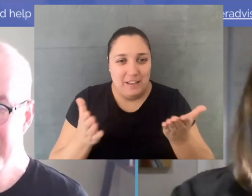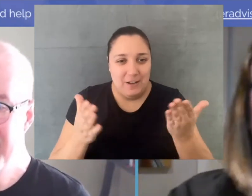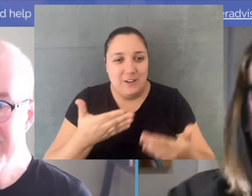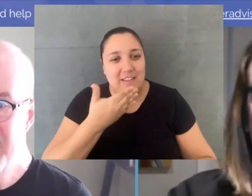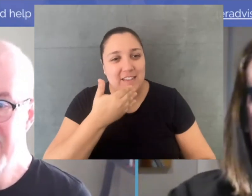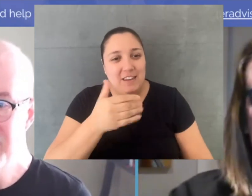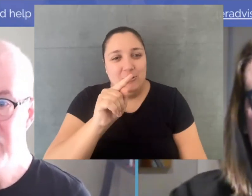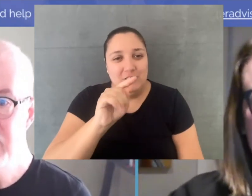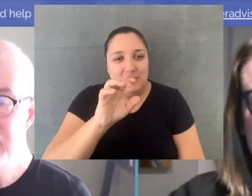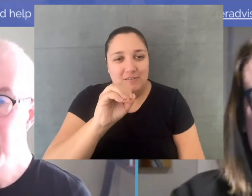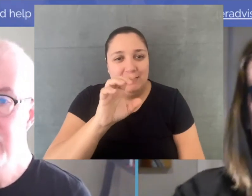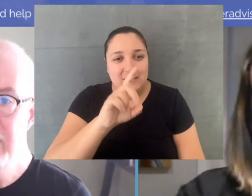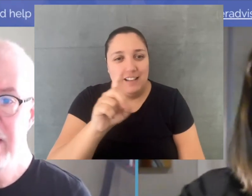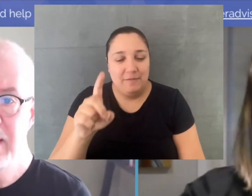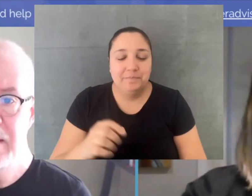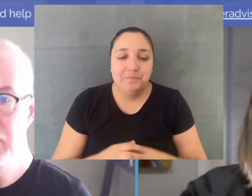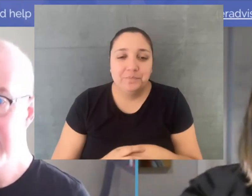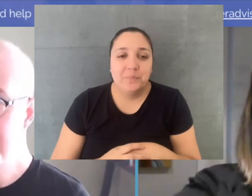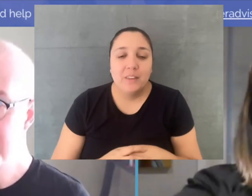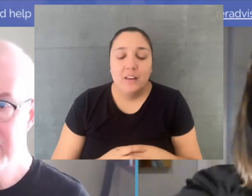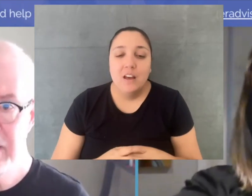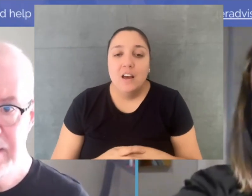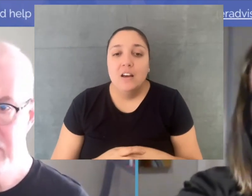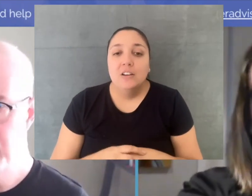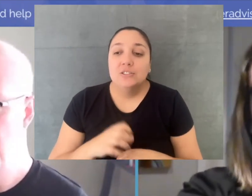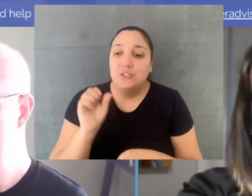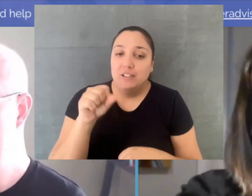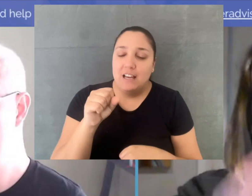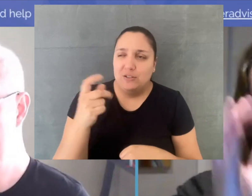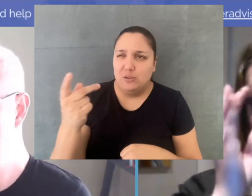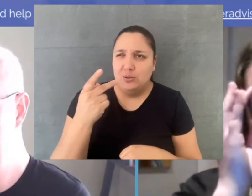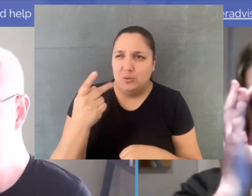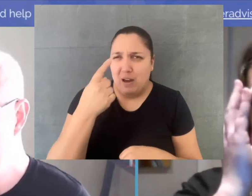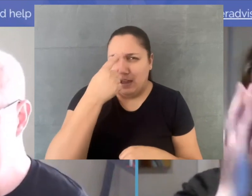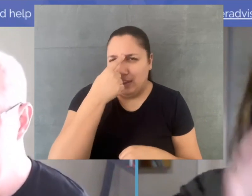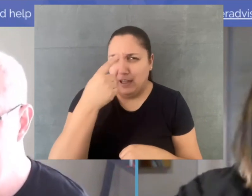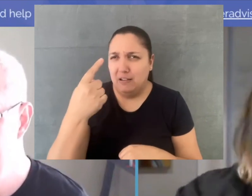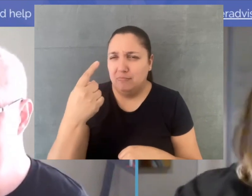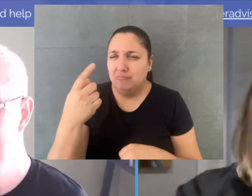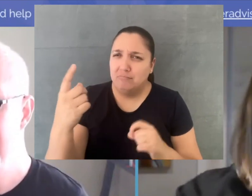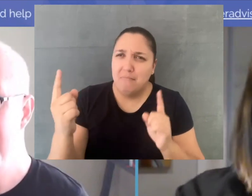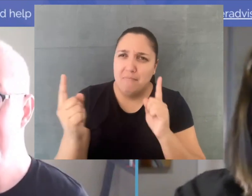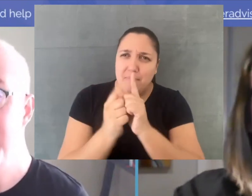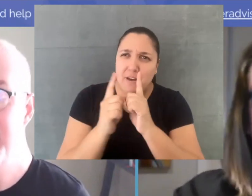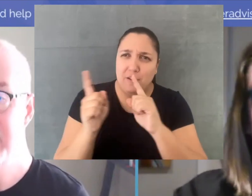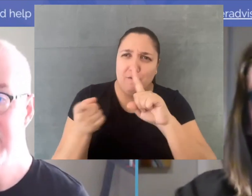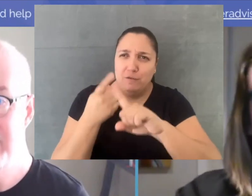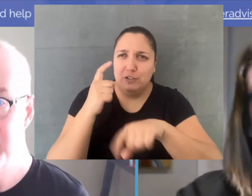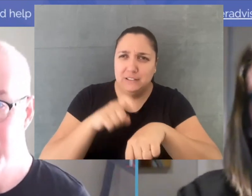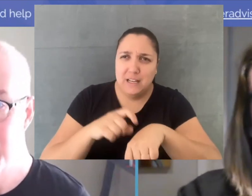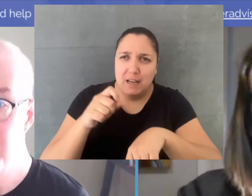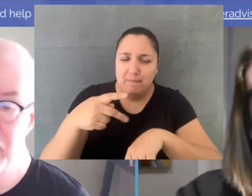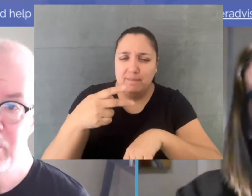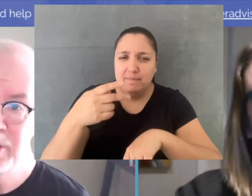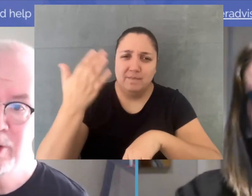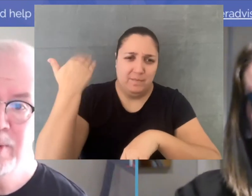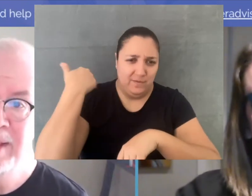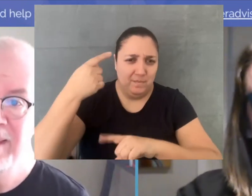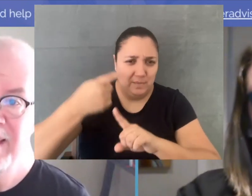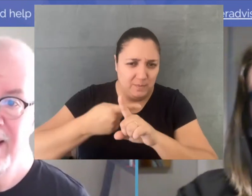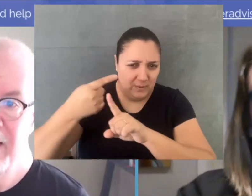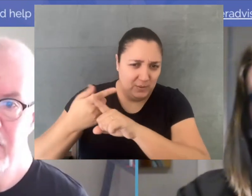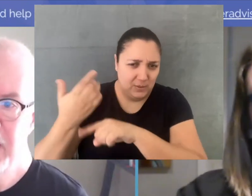Todd. Yeah. So Shelby, you and I connected, I think it was a couple of months ago for the first time. I was excited to learn about what you